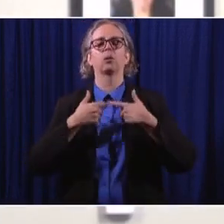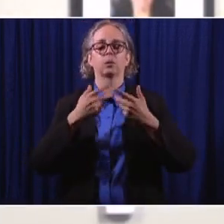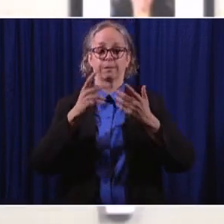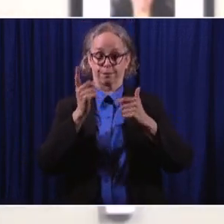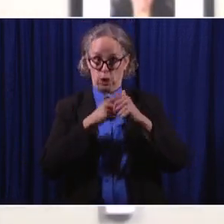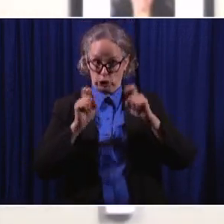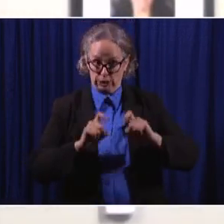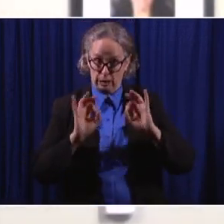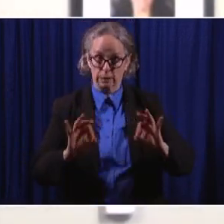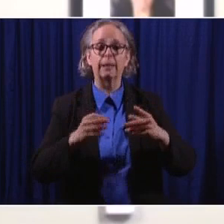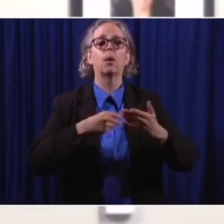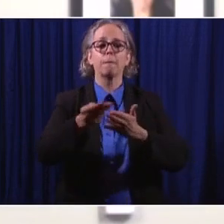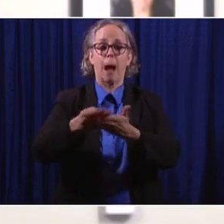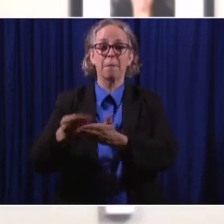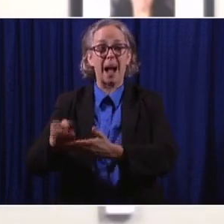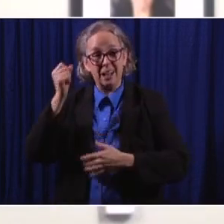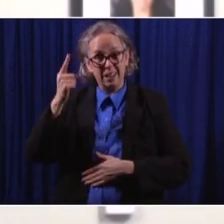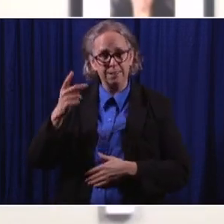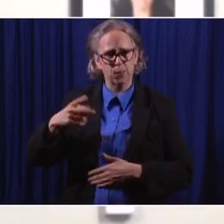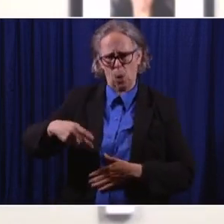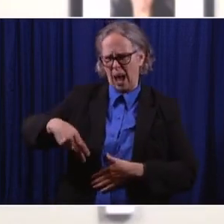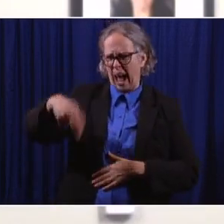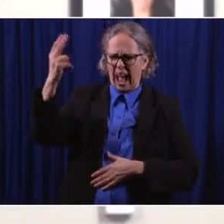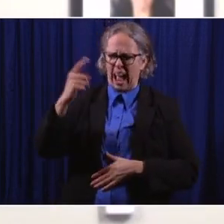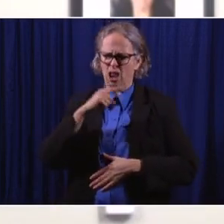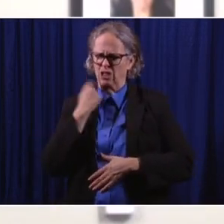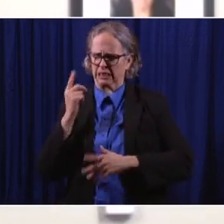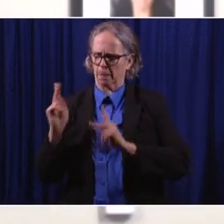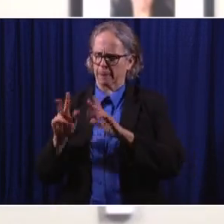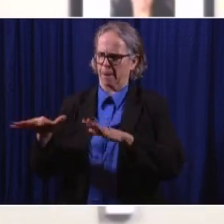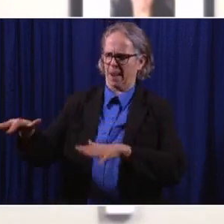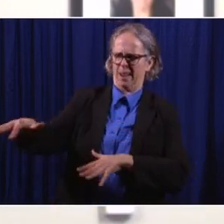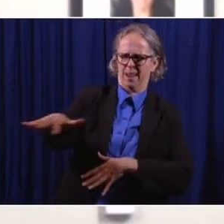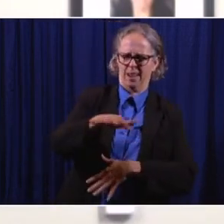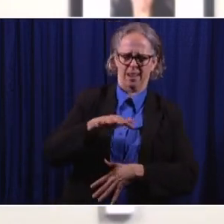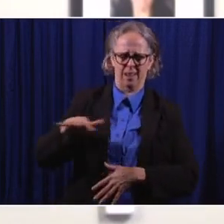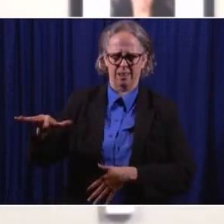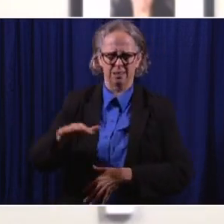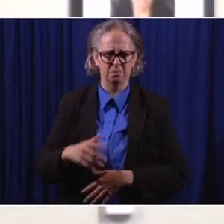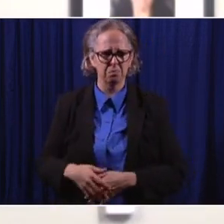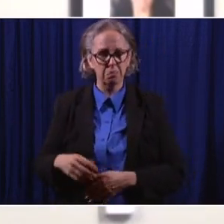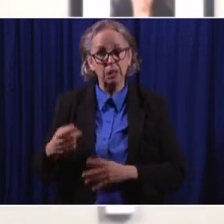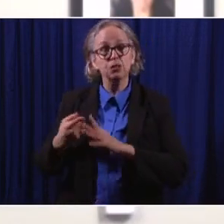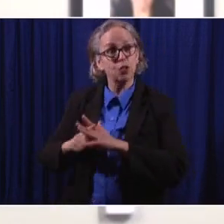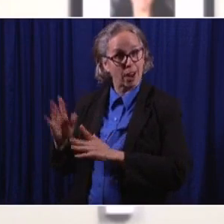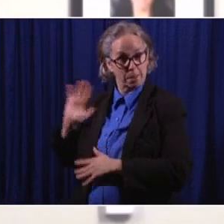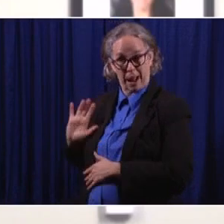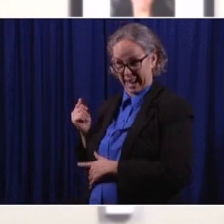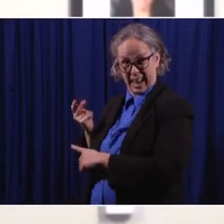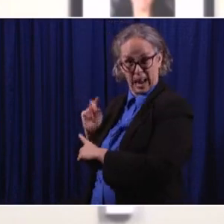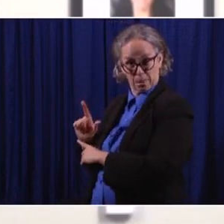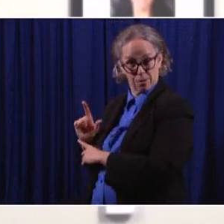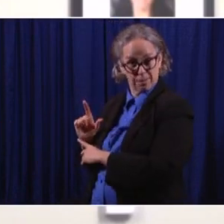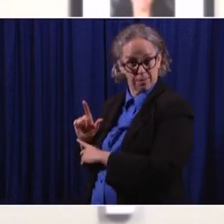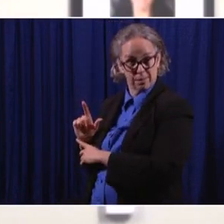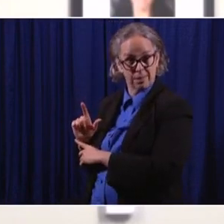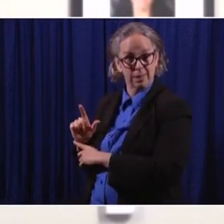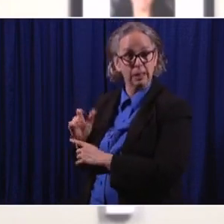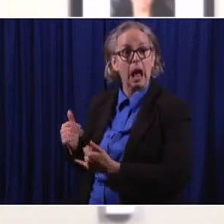high acuity people at those 5 sites. And we did that in April. And then in May, we changed